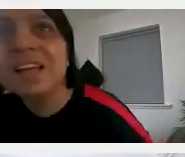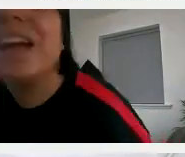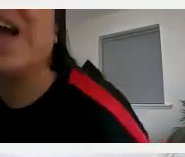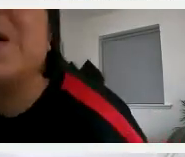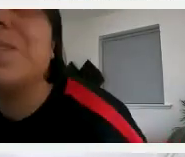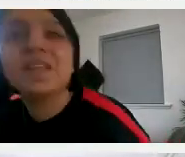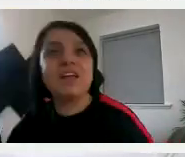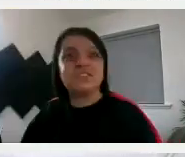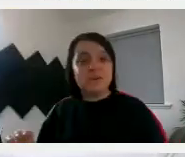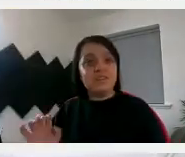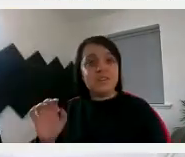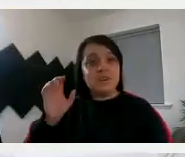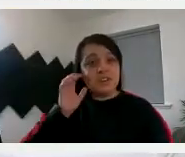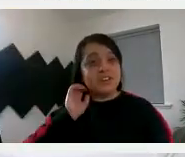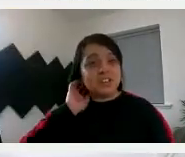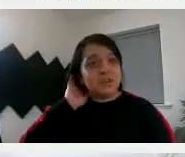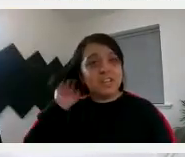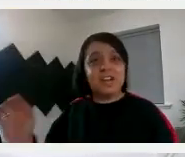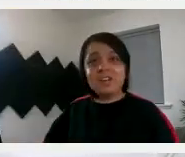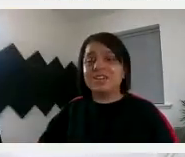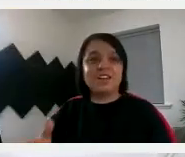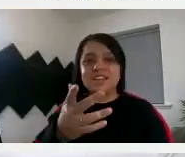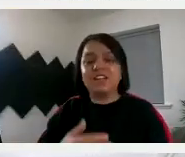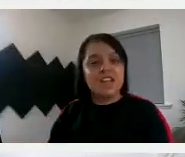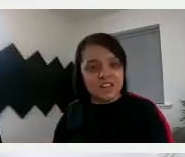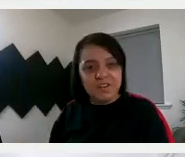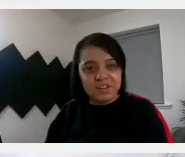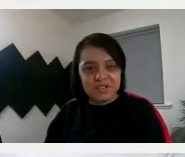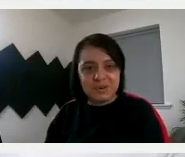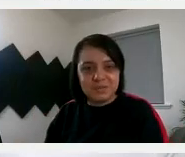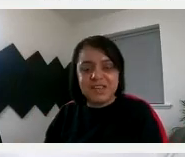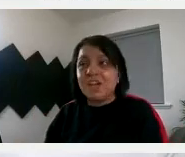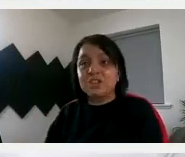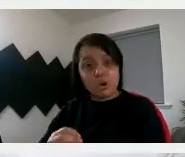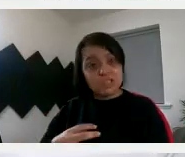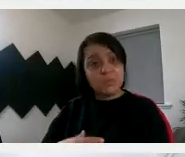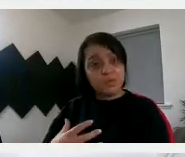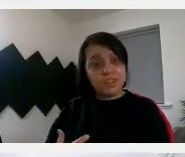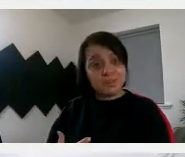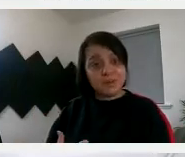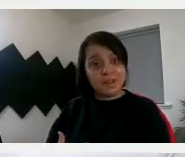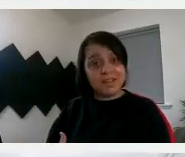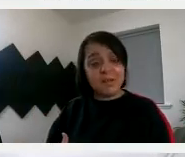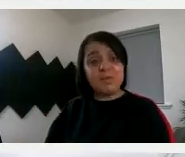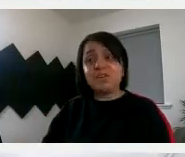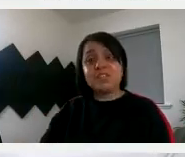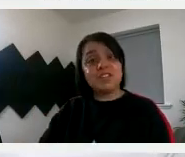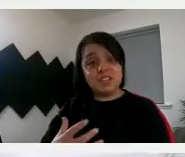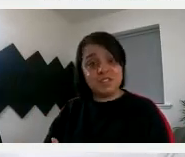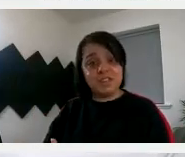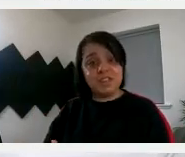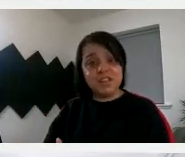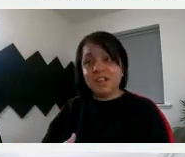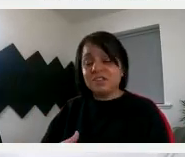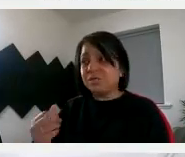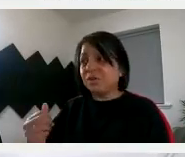see. So if you do go to London, you would hear that a lot. And like you said, if you've heard Stormzy is more nicer about it because he's on